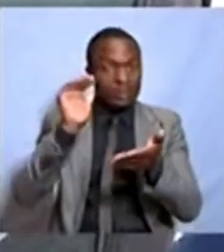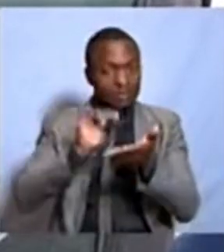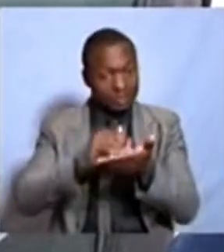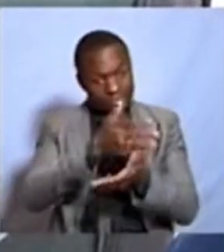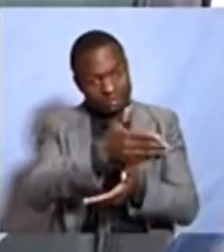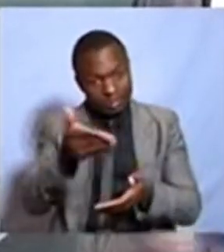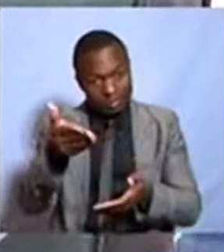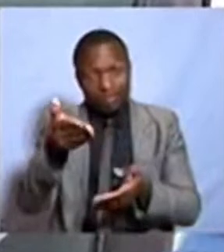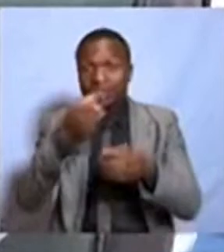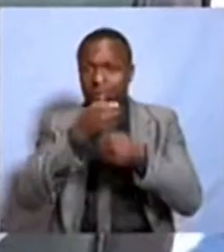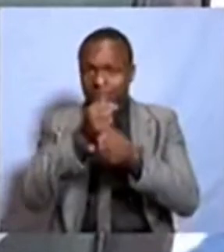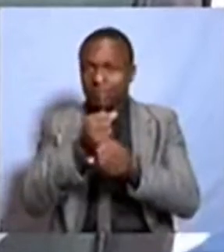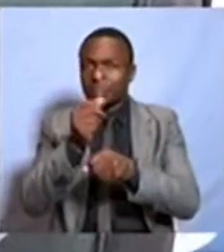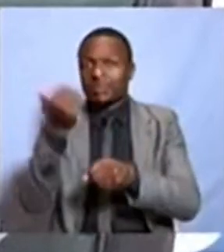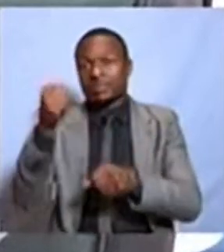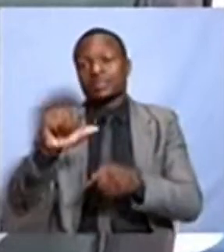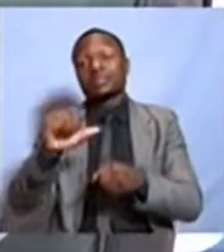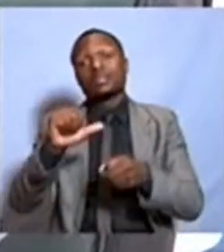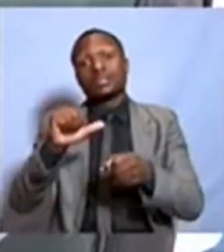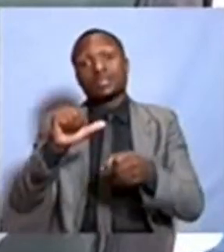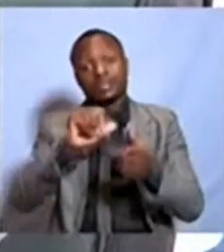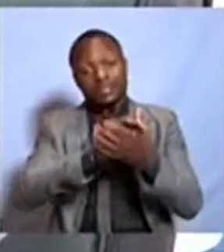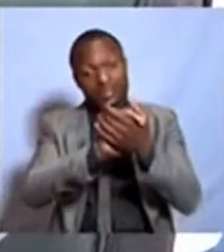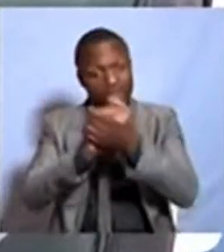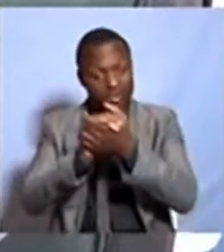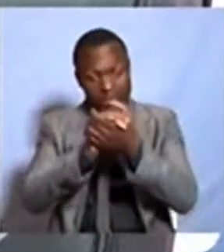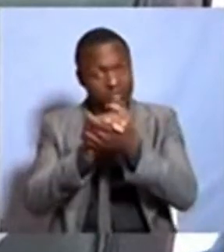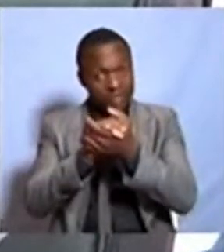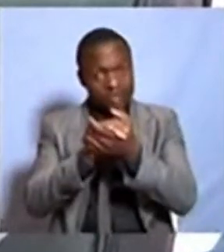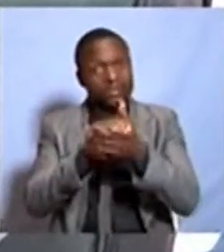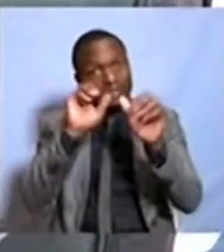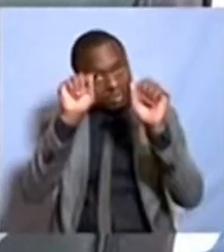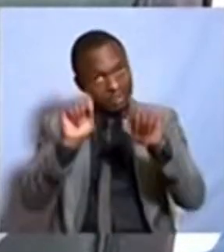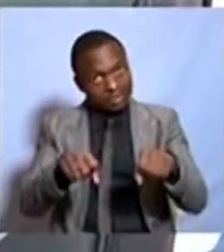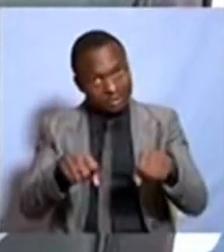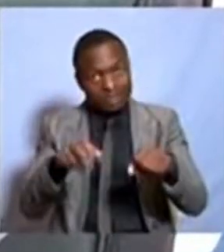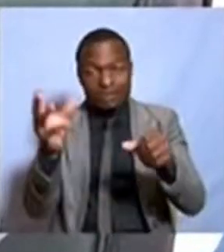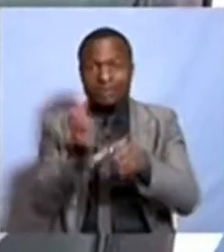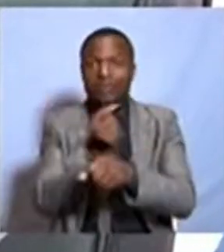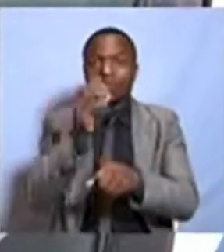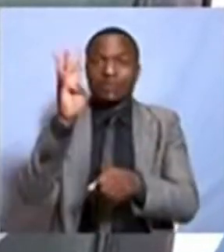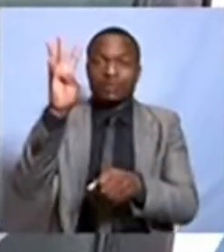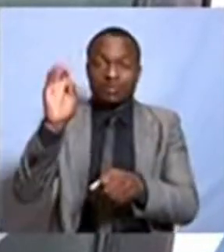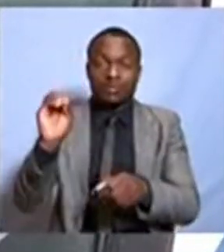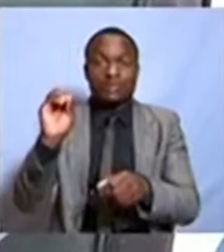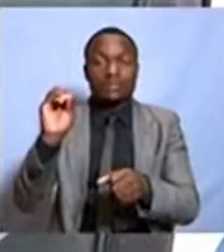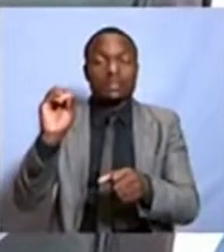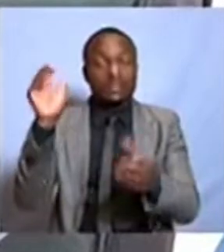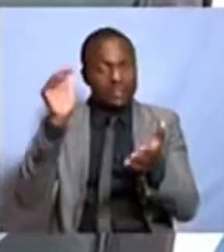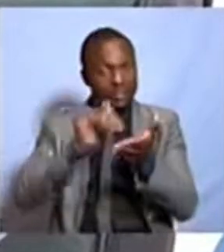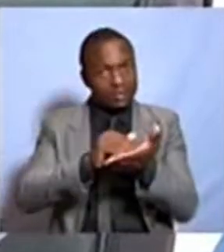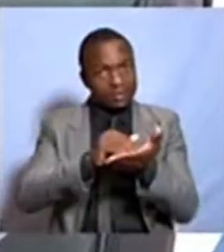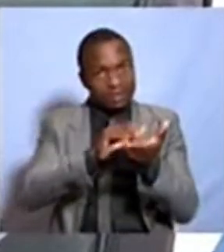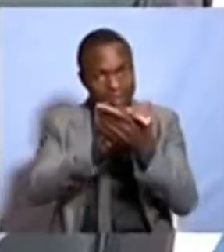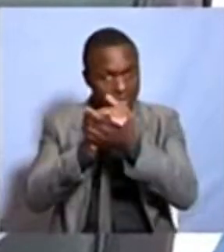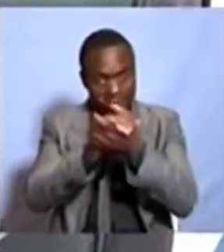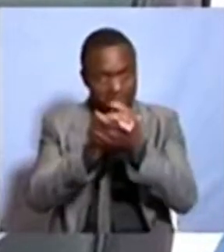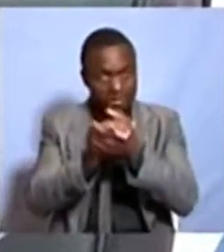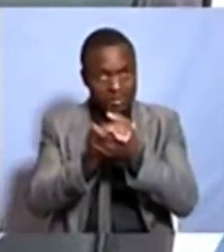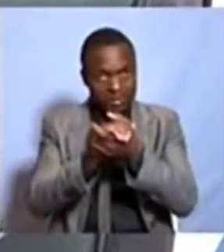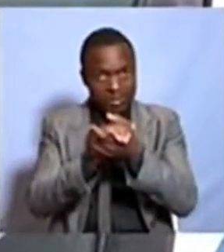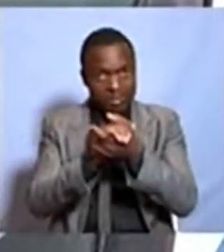10 cooperatives so that they can be able to earn 40,000 per cooperative. The total income could have gone to